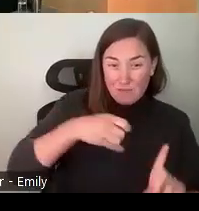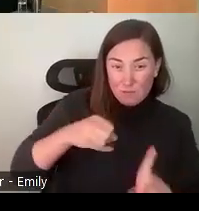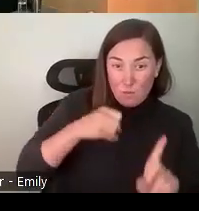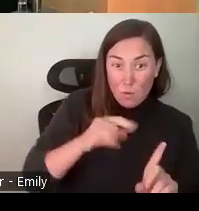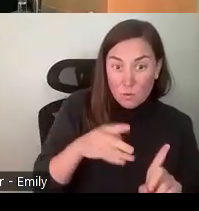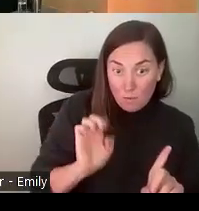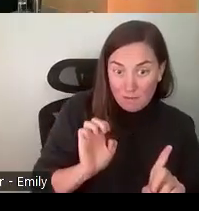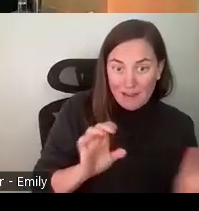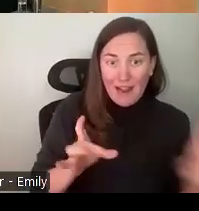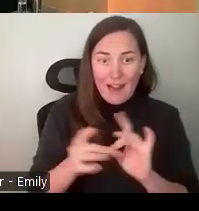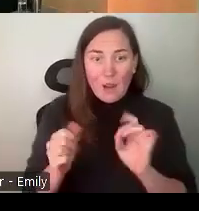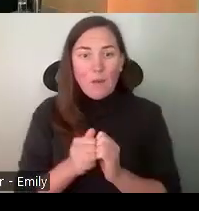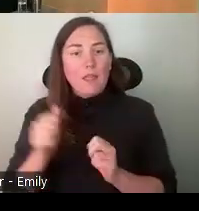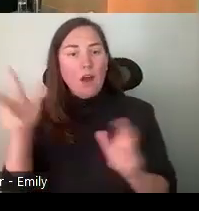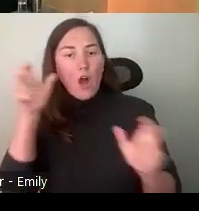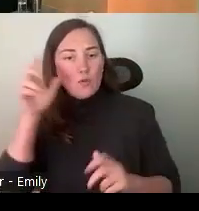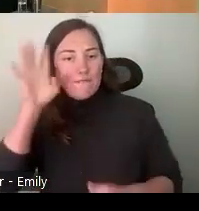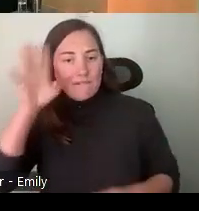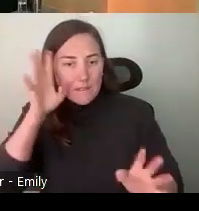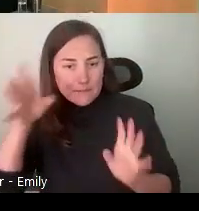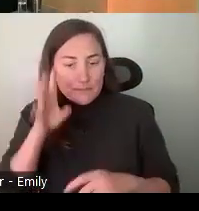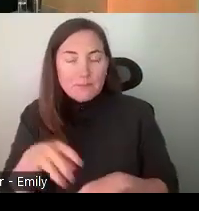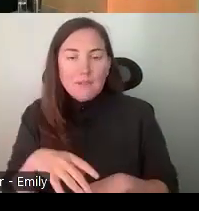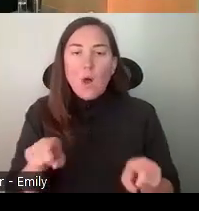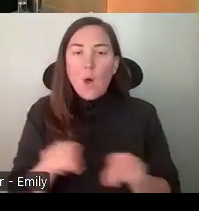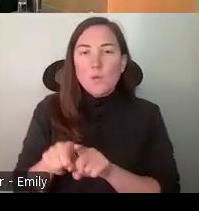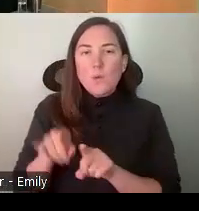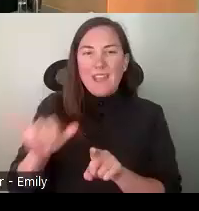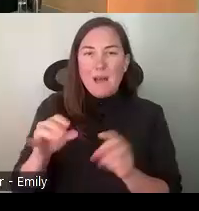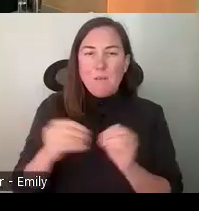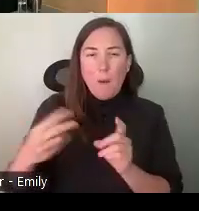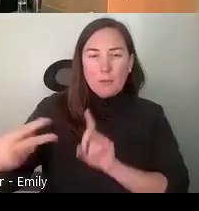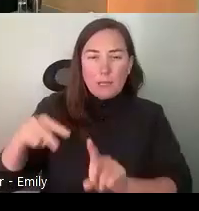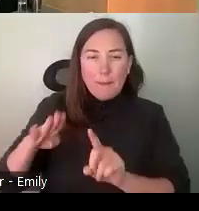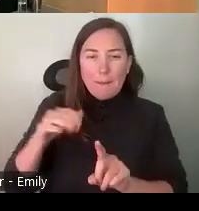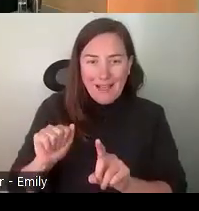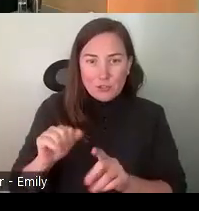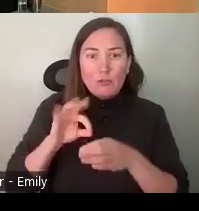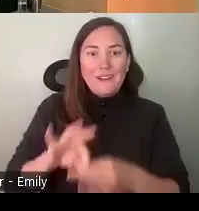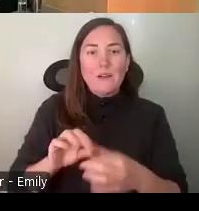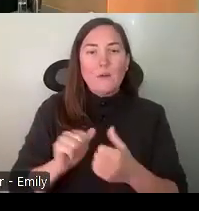this increase in, or this perceptual bias towards expectations.